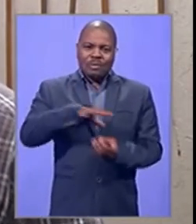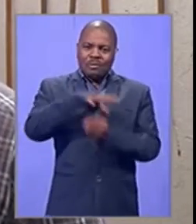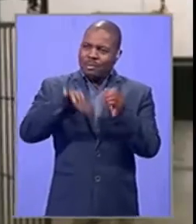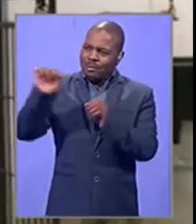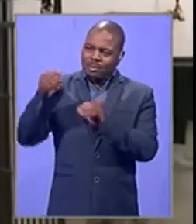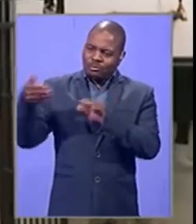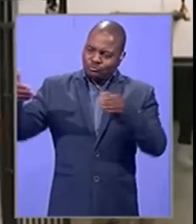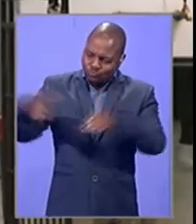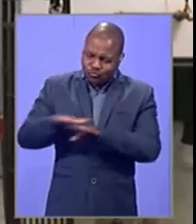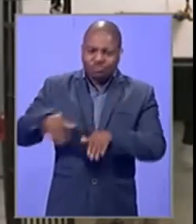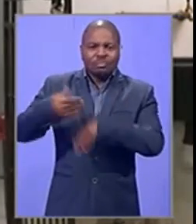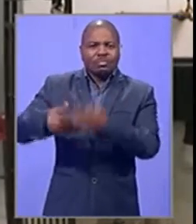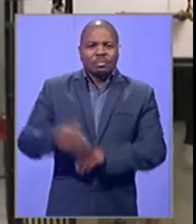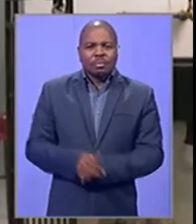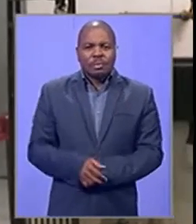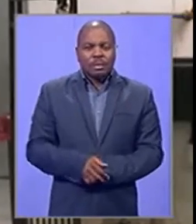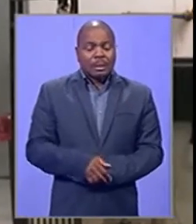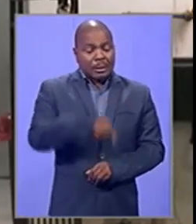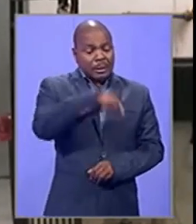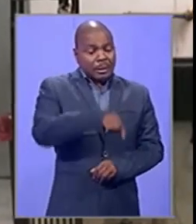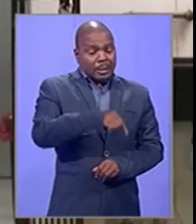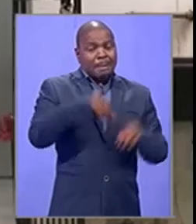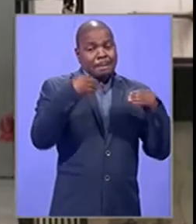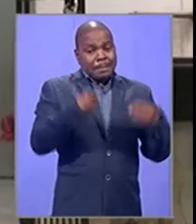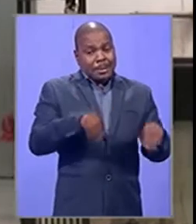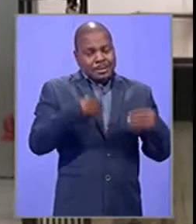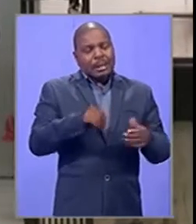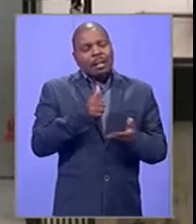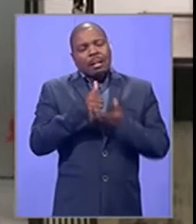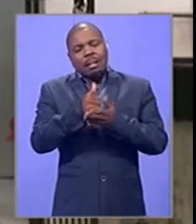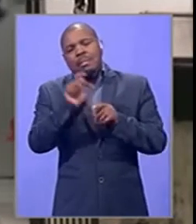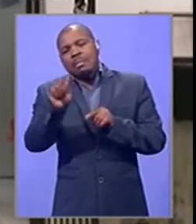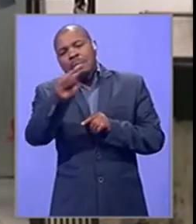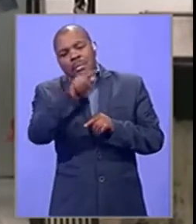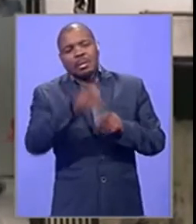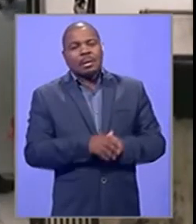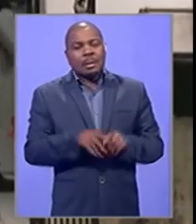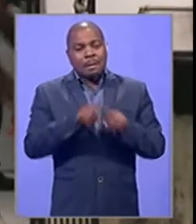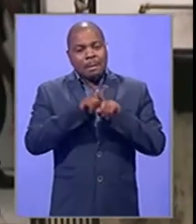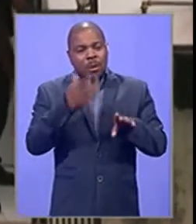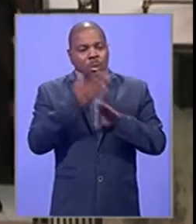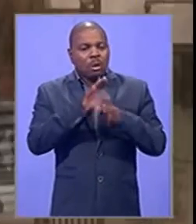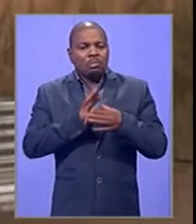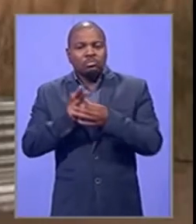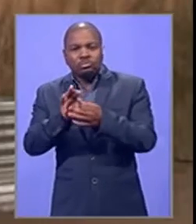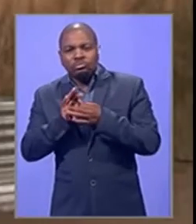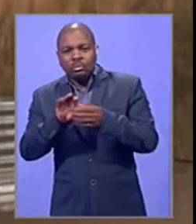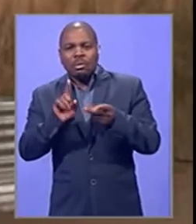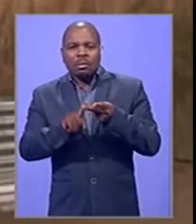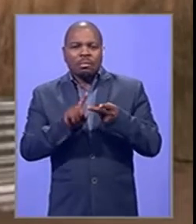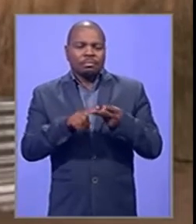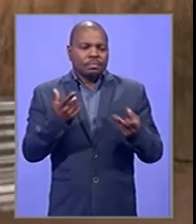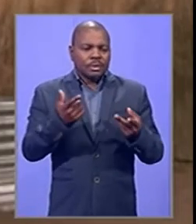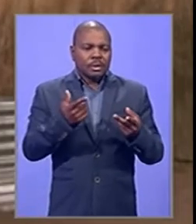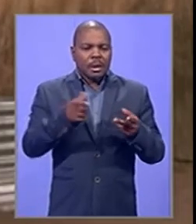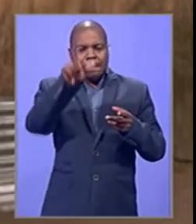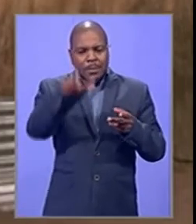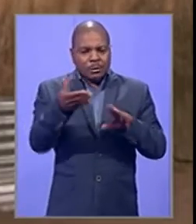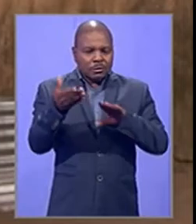loved ones. Le fa ba ditirelo phitlho ba thusana fa go tlhokegang teng, tirisano mmogo ya bona e akaretsang go tsamaisiwa ga ditopo